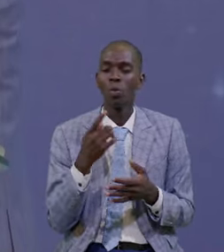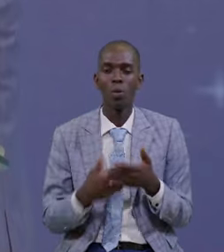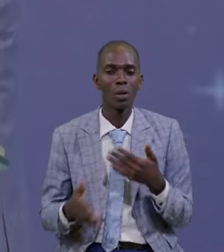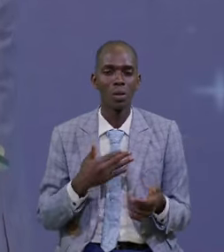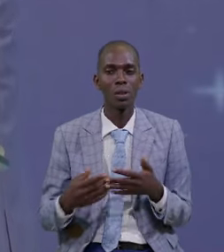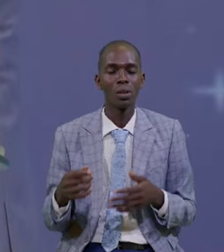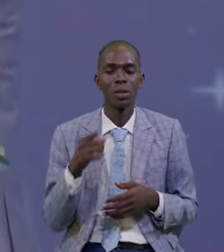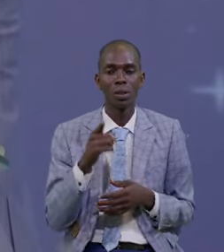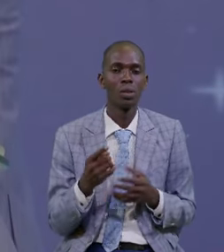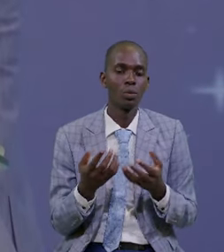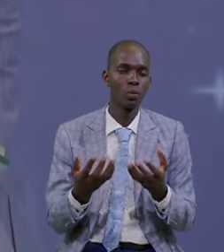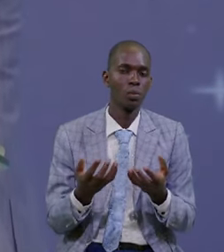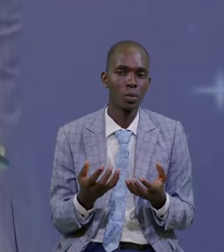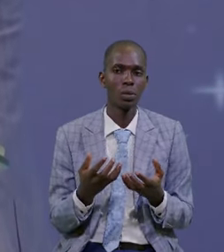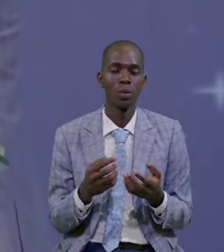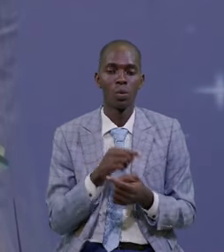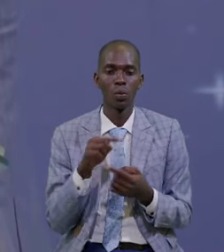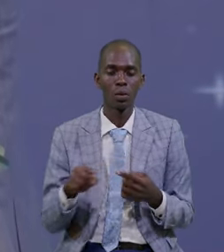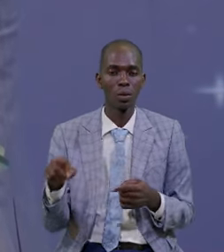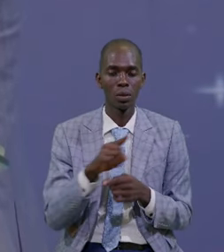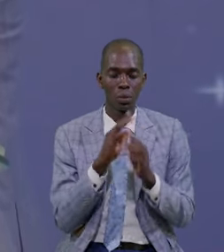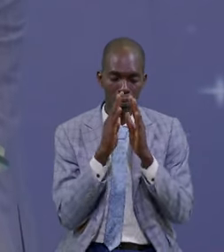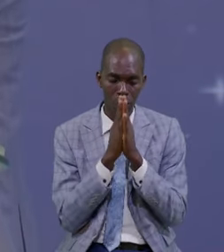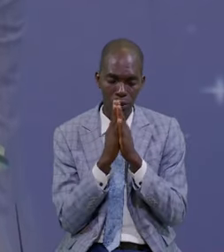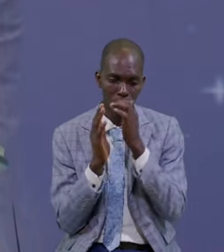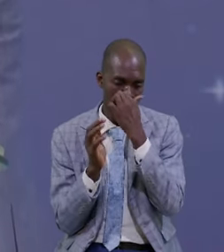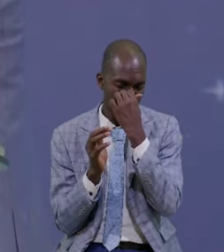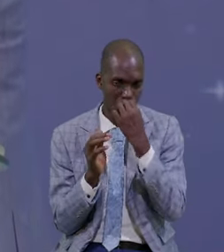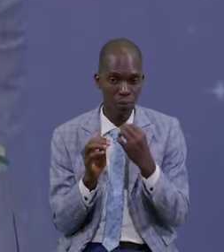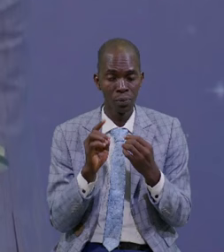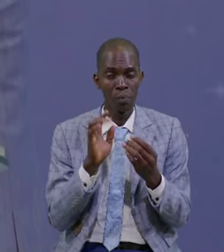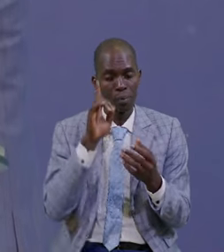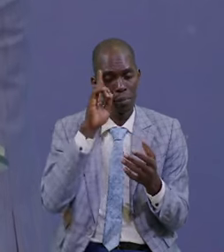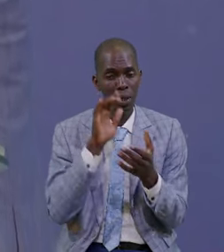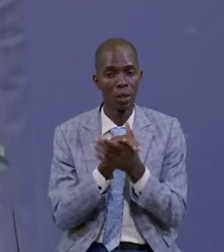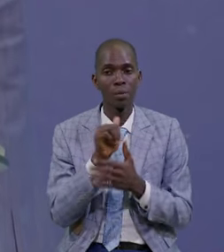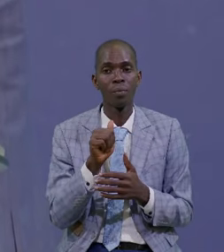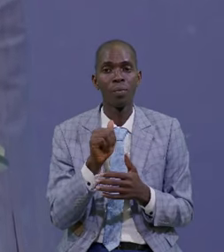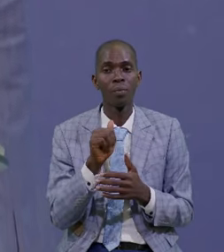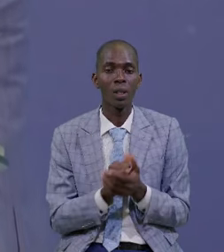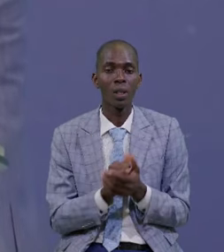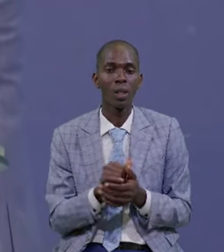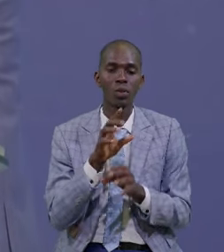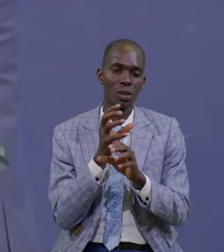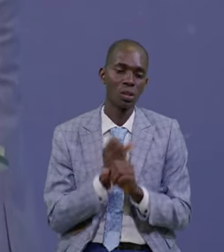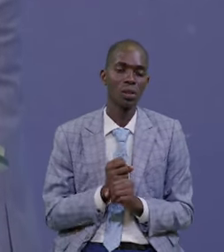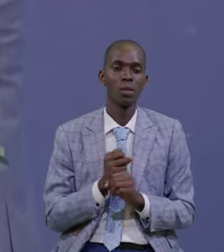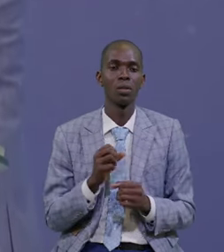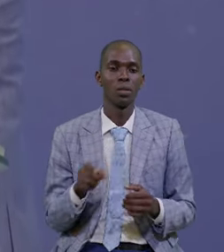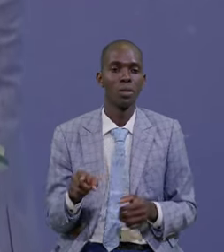ye desire, when ye pray, believe that ye receive them, and